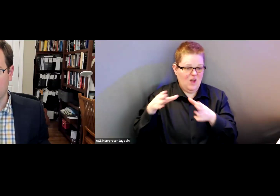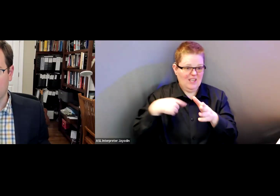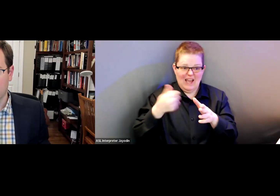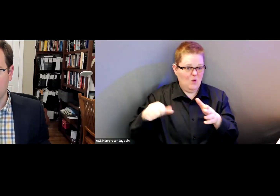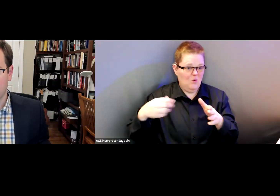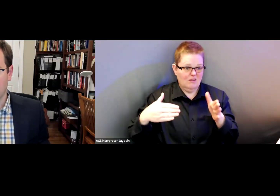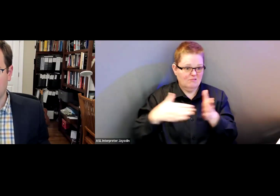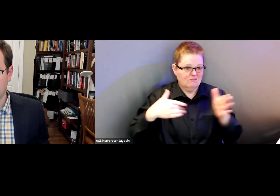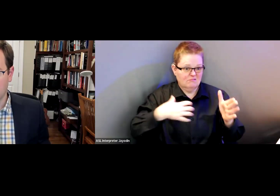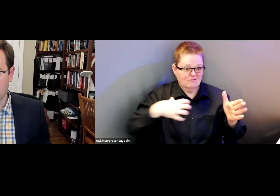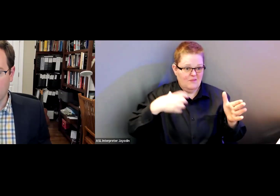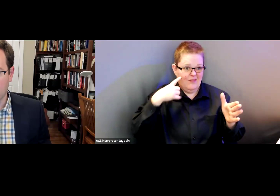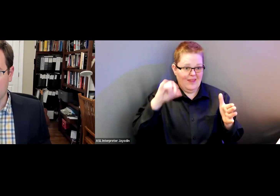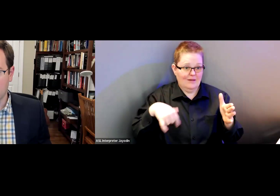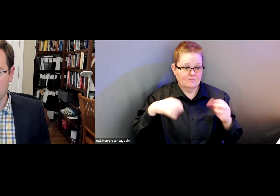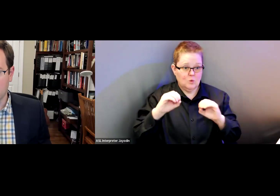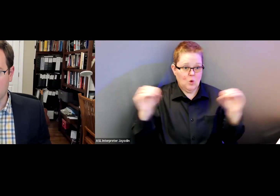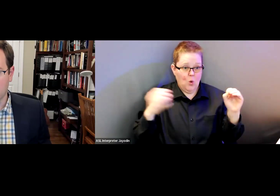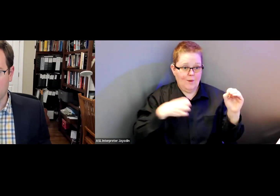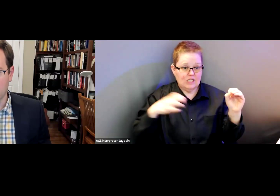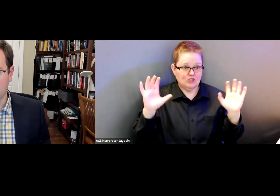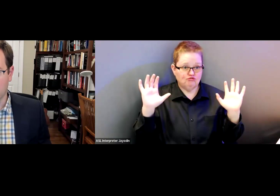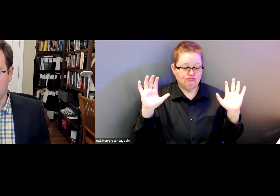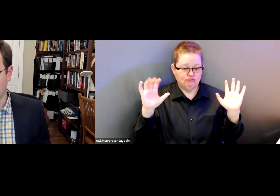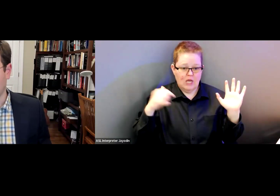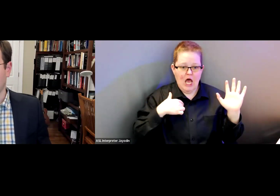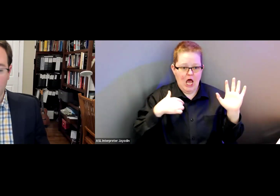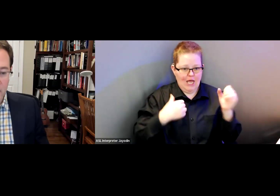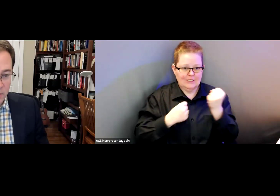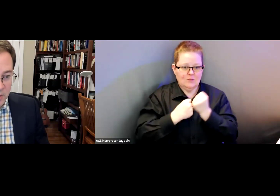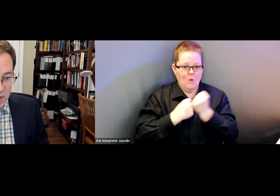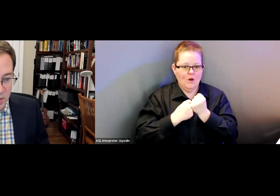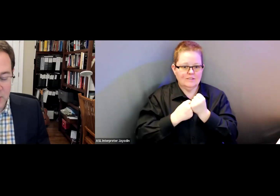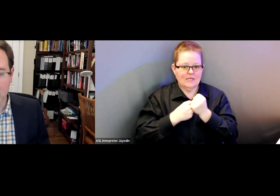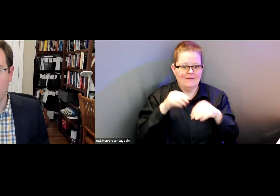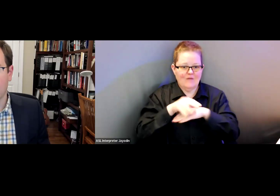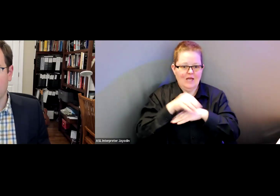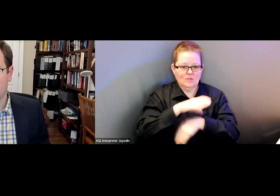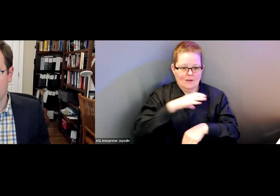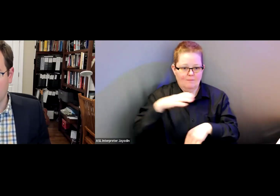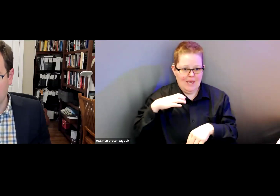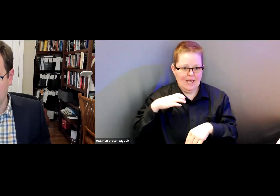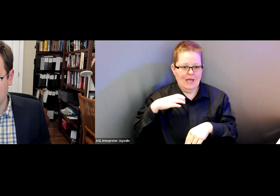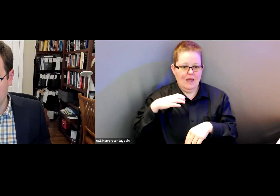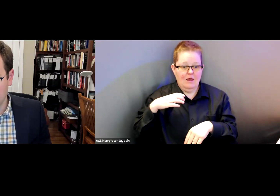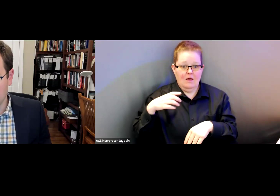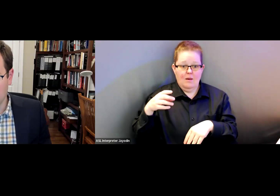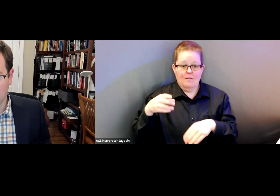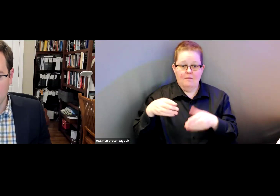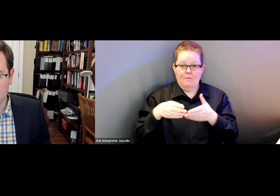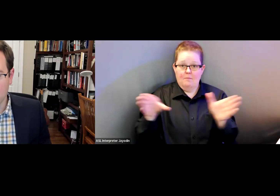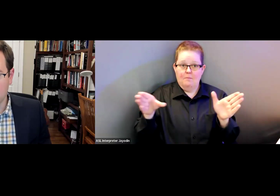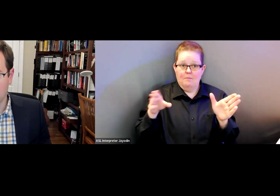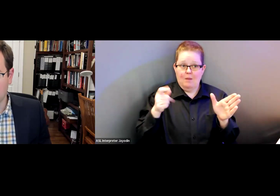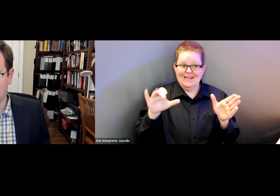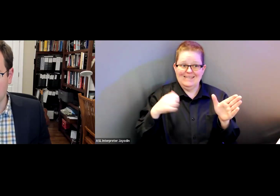All right, seeing no objection, it's endorsed by the advisory committee. All right, and with that, members of the public, sorry and thank you.